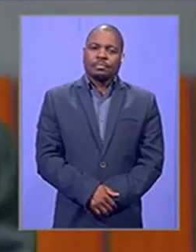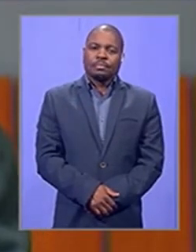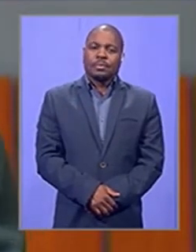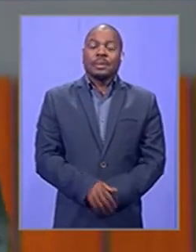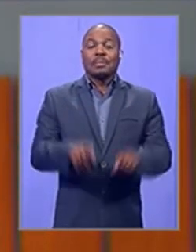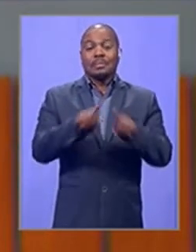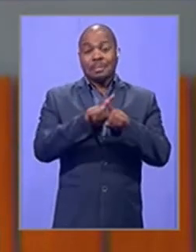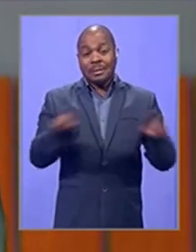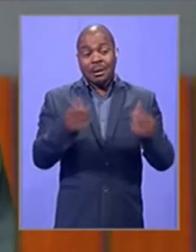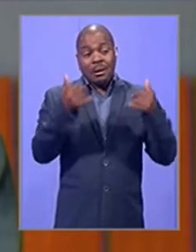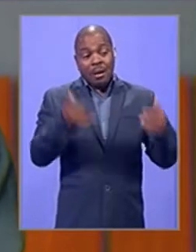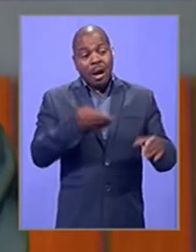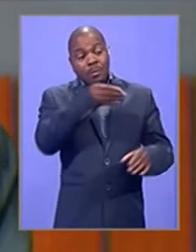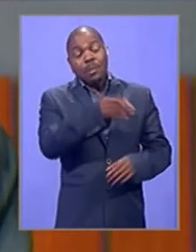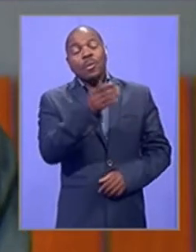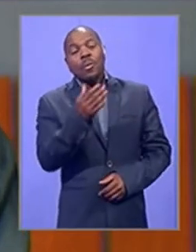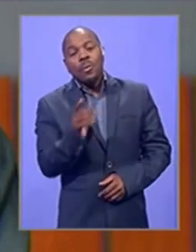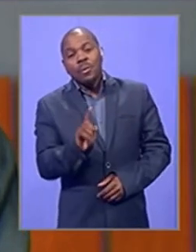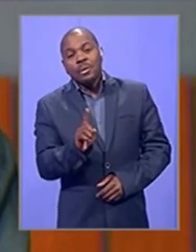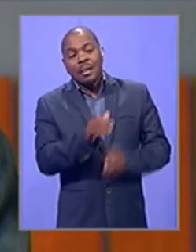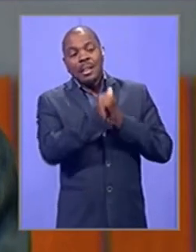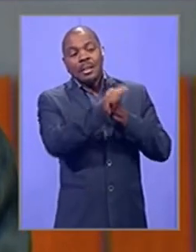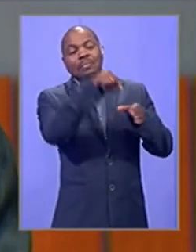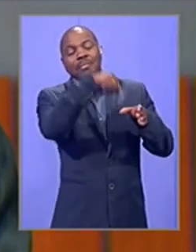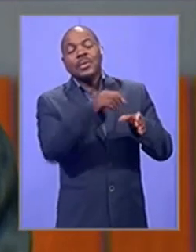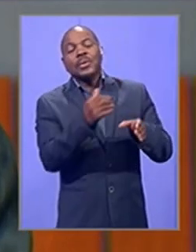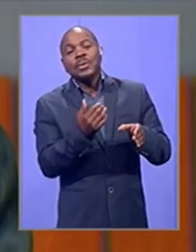But instead, what do we have as its leadership?